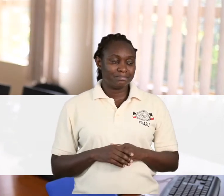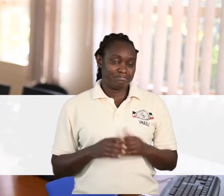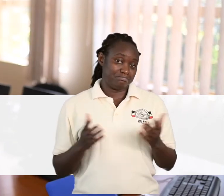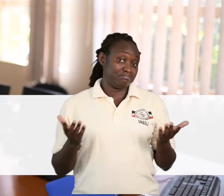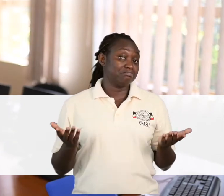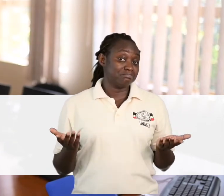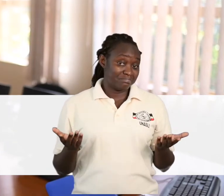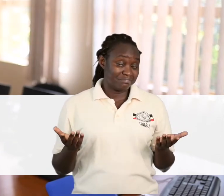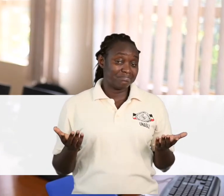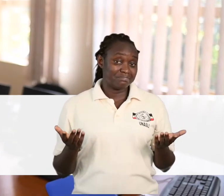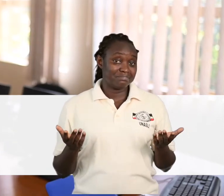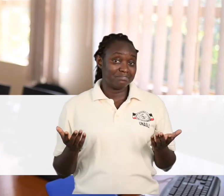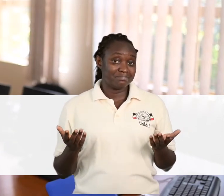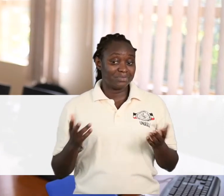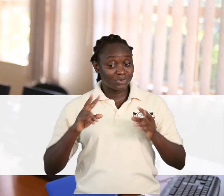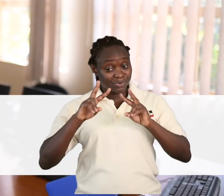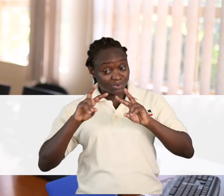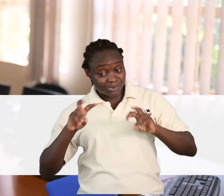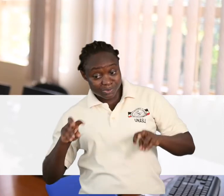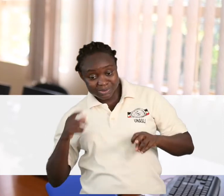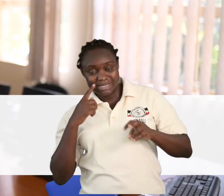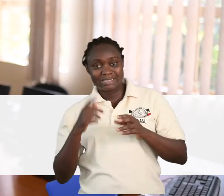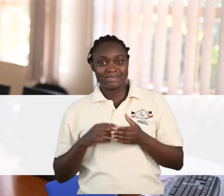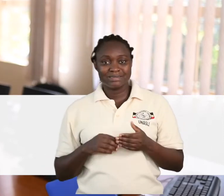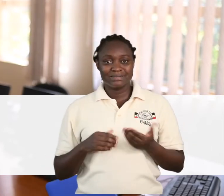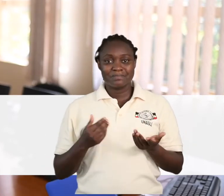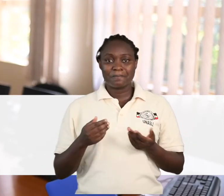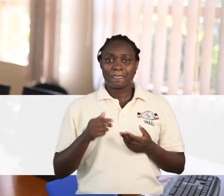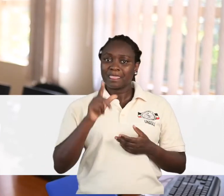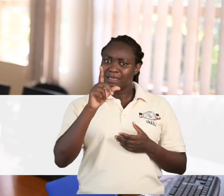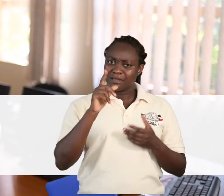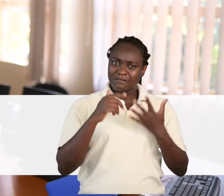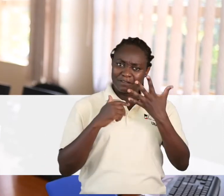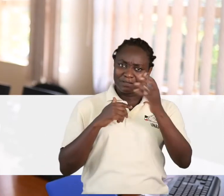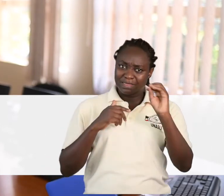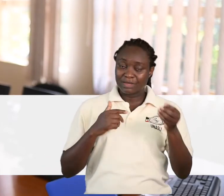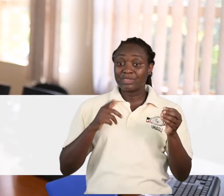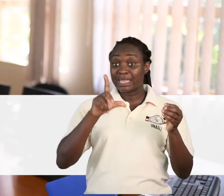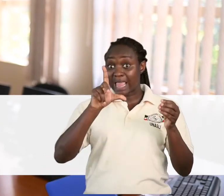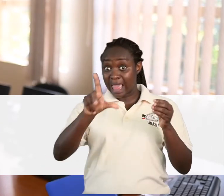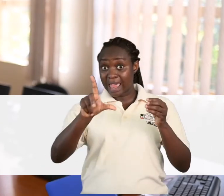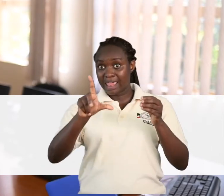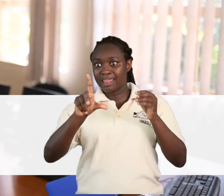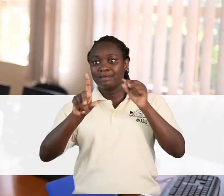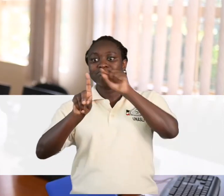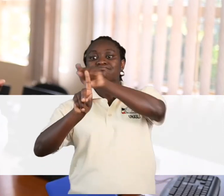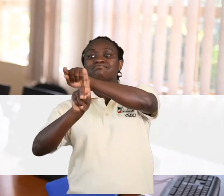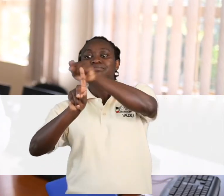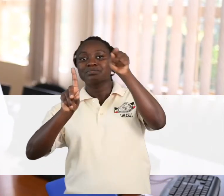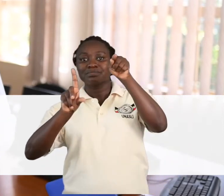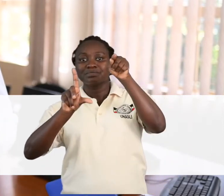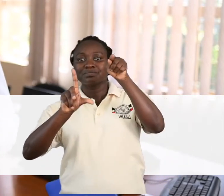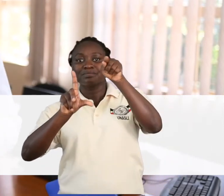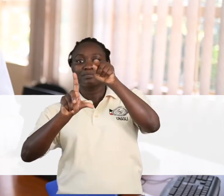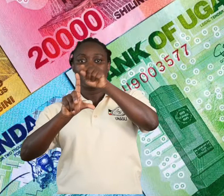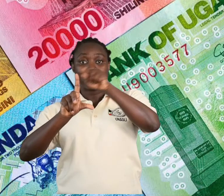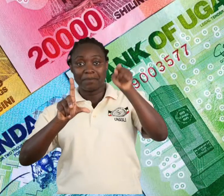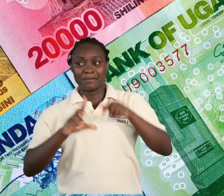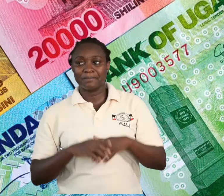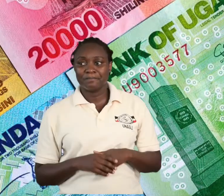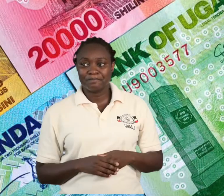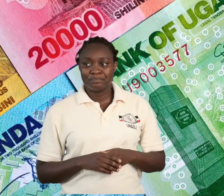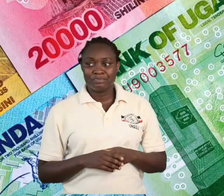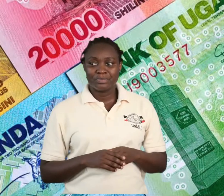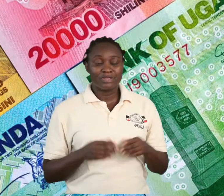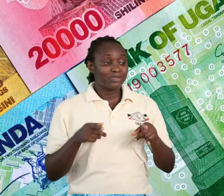yes. You will see L, then a bar. So please, note that